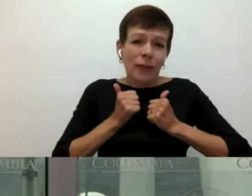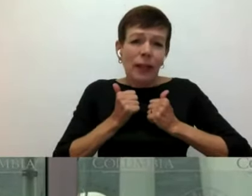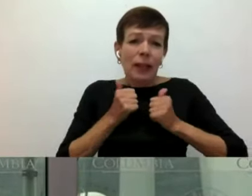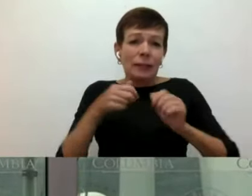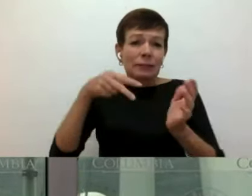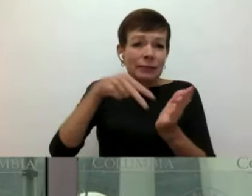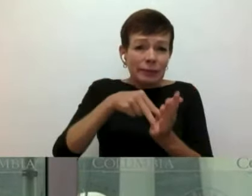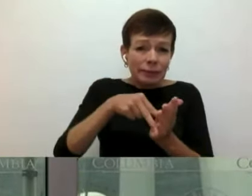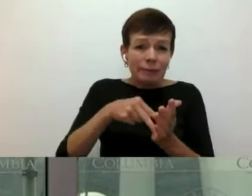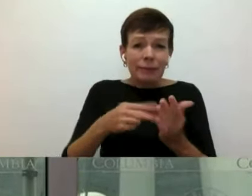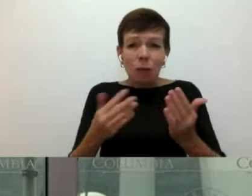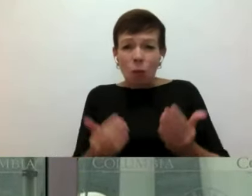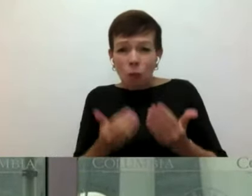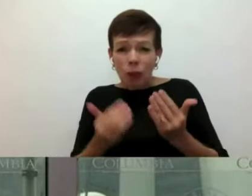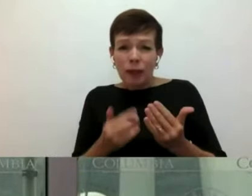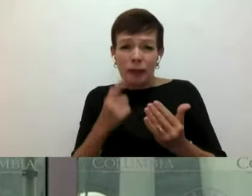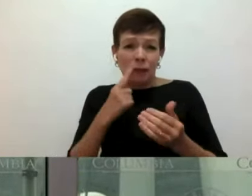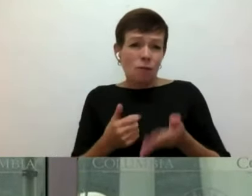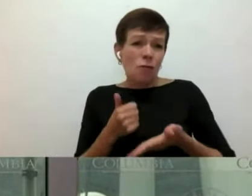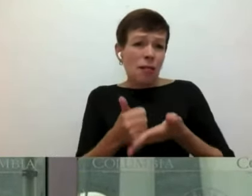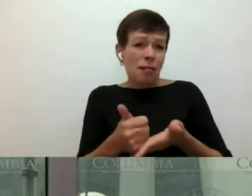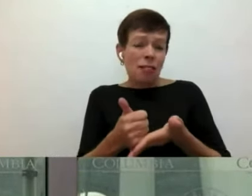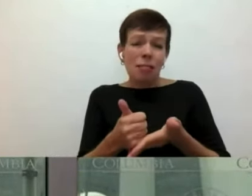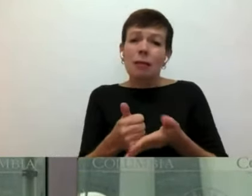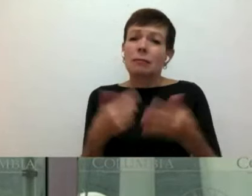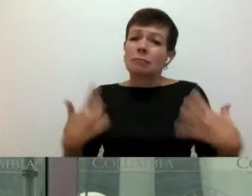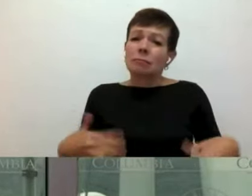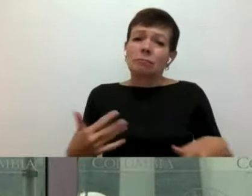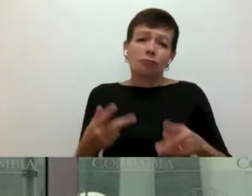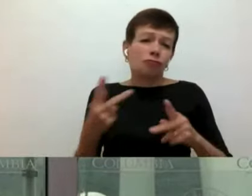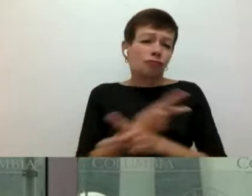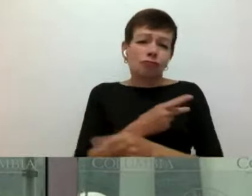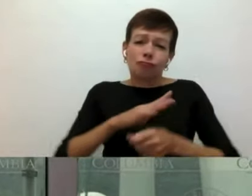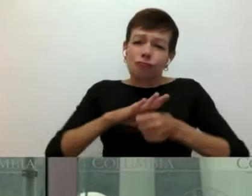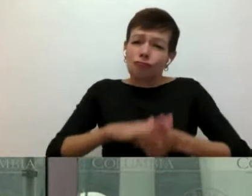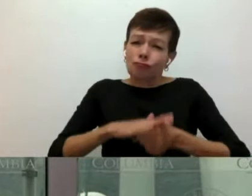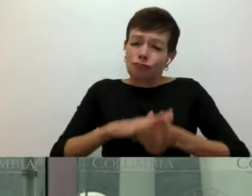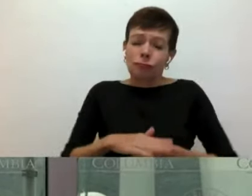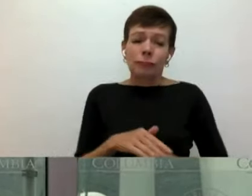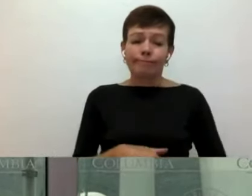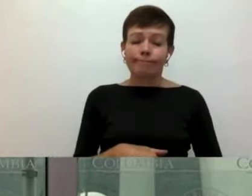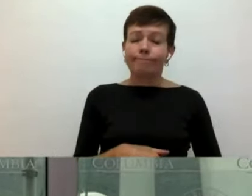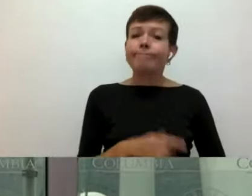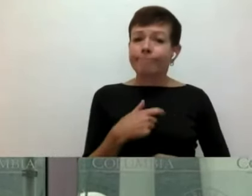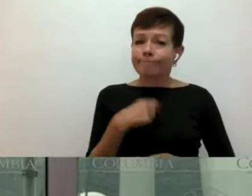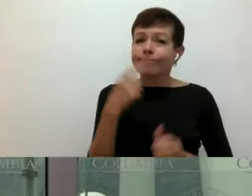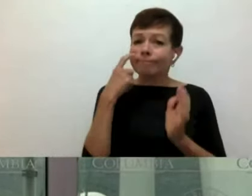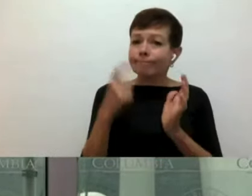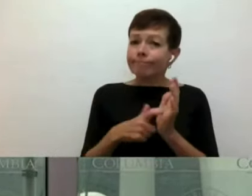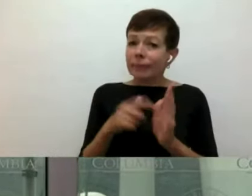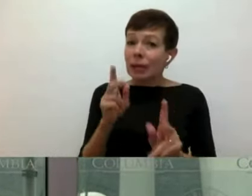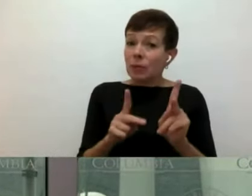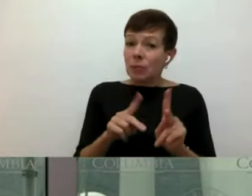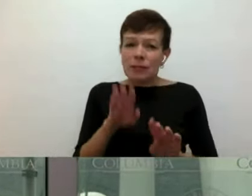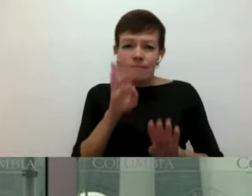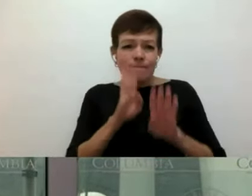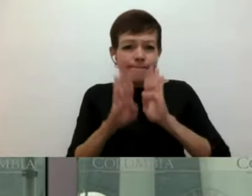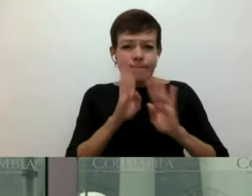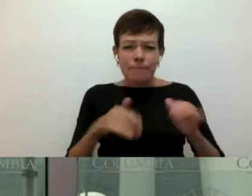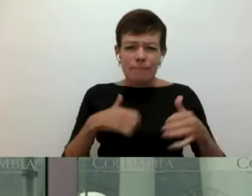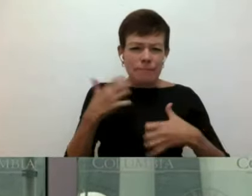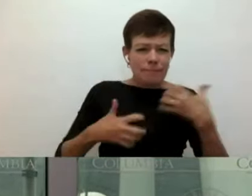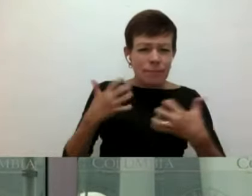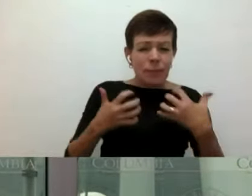people's life. And having to wait at reception centers or wait for help adds to that stress. I want to recognize